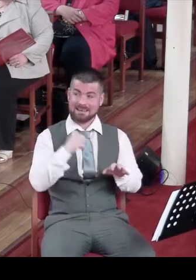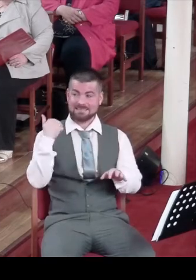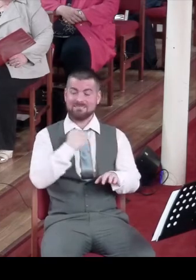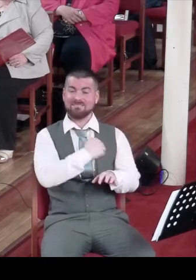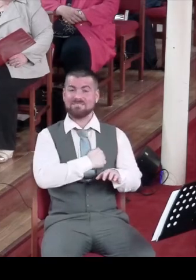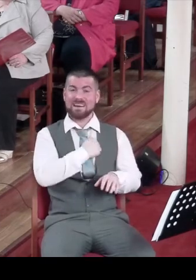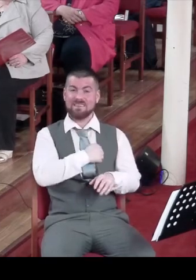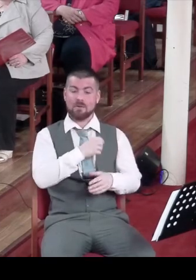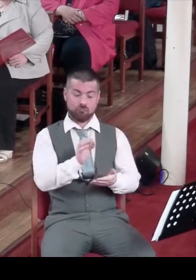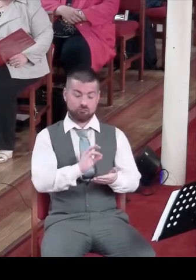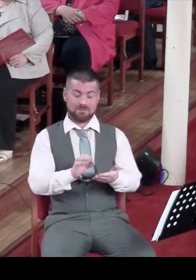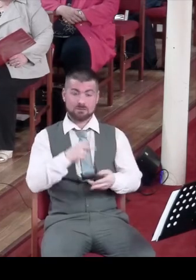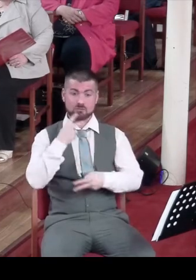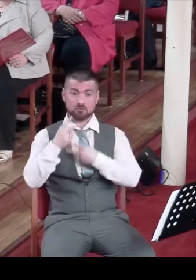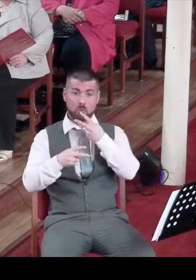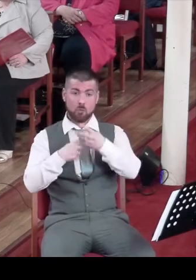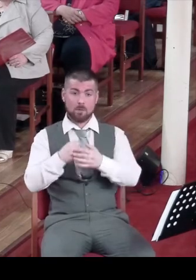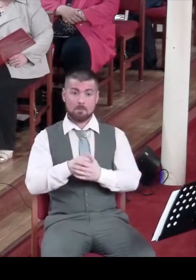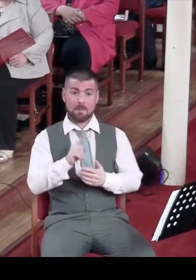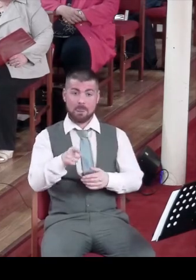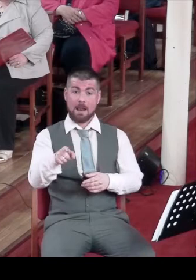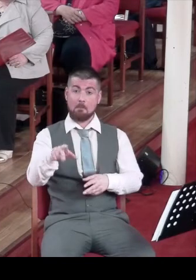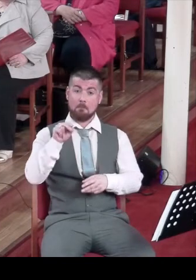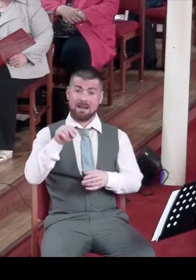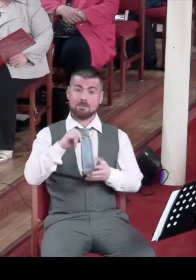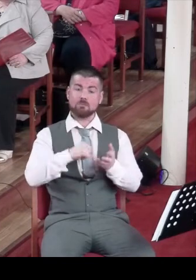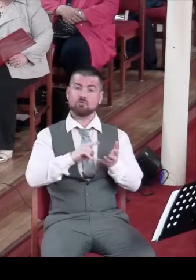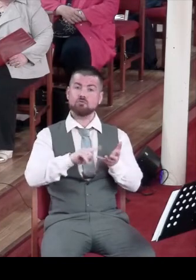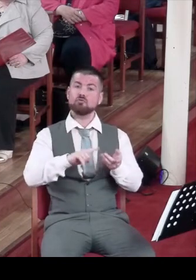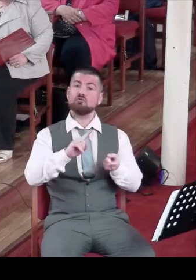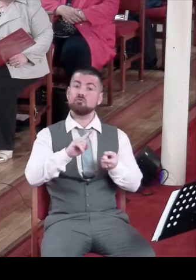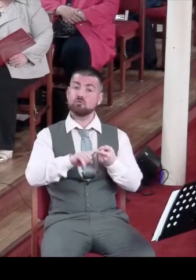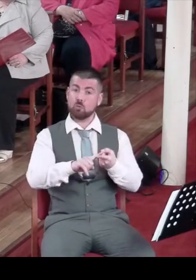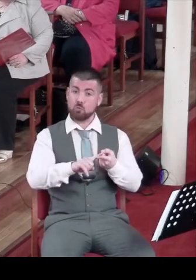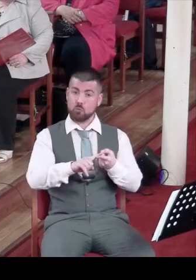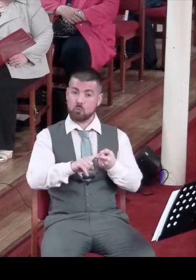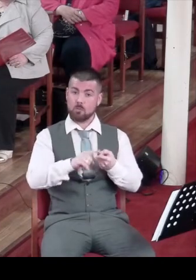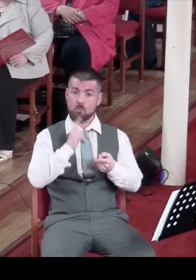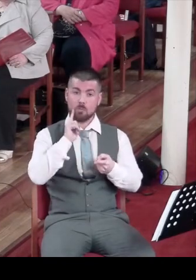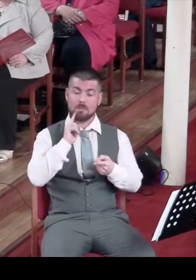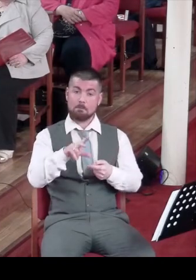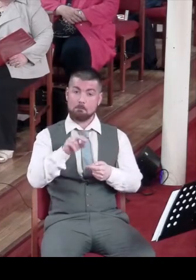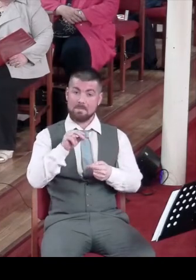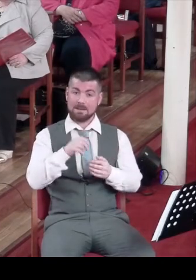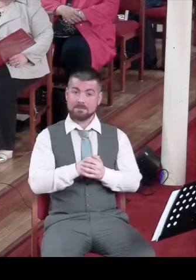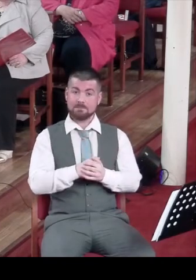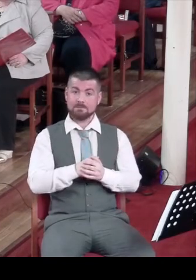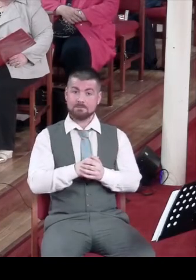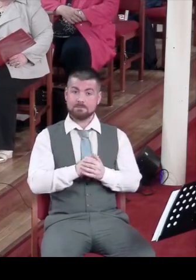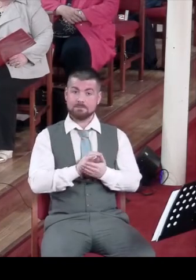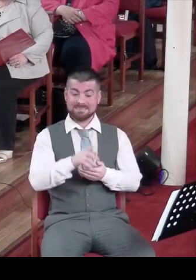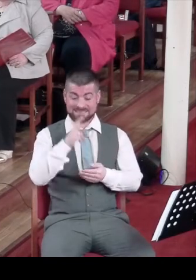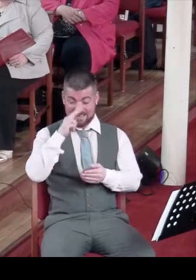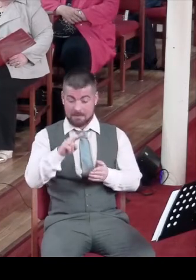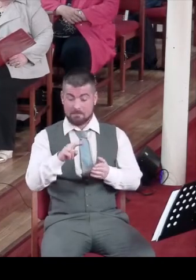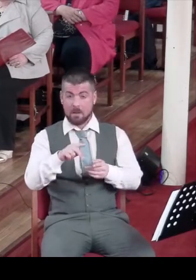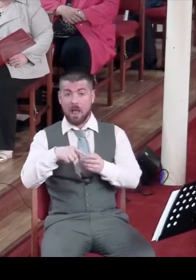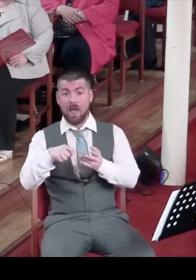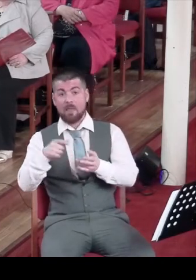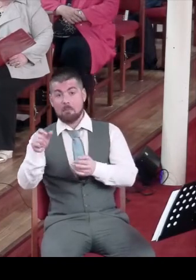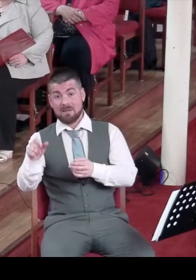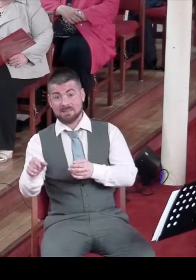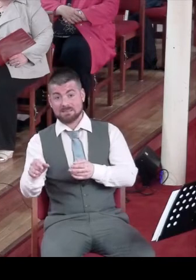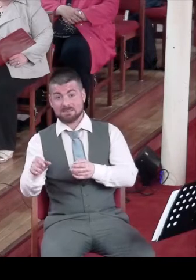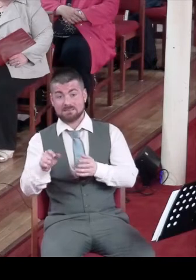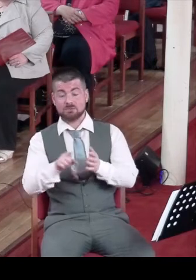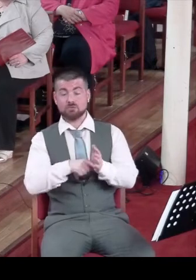actually chosen by two of the ladies, but we've attributed it just now to Jeanette Rafford. Written